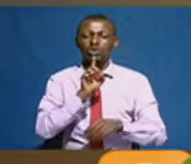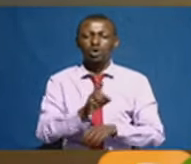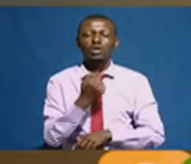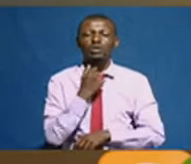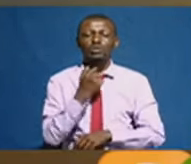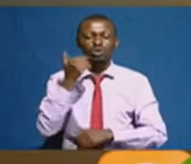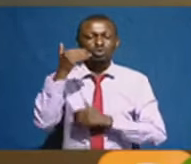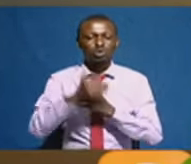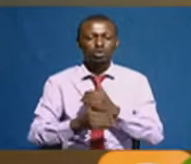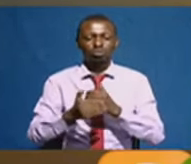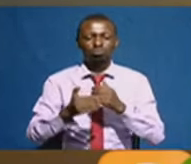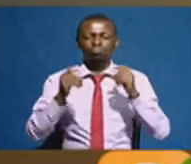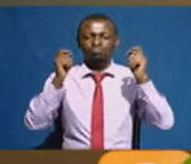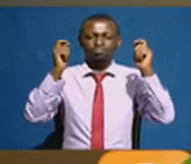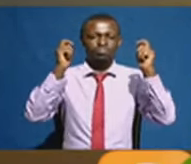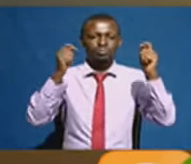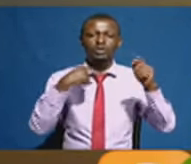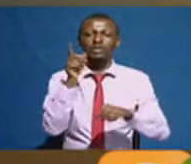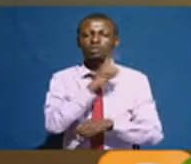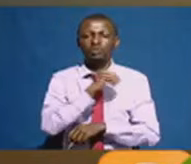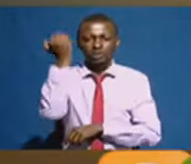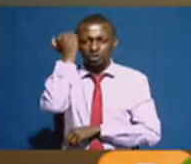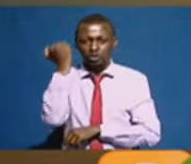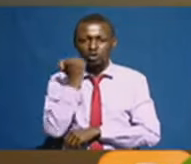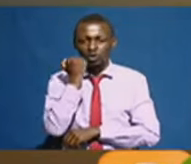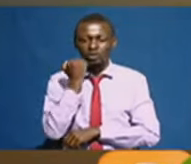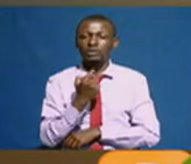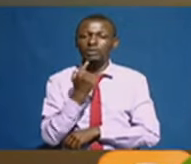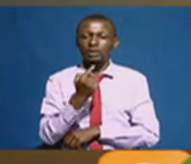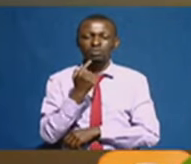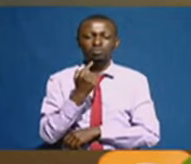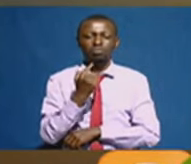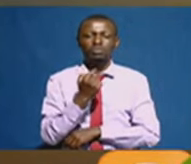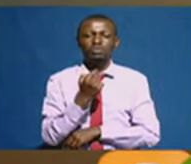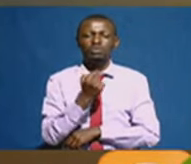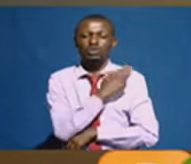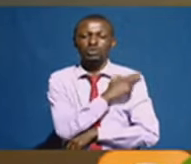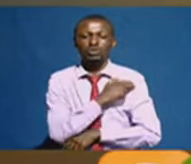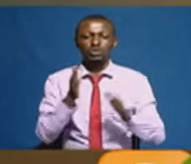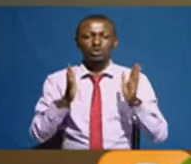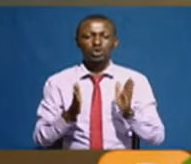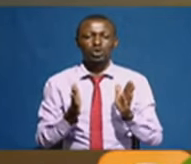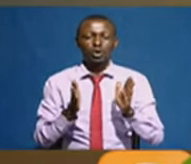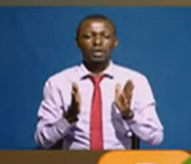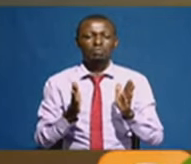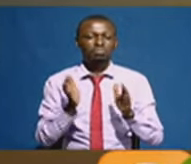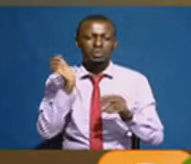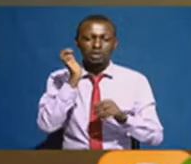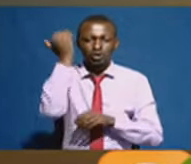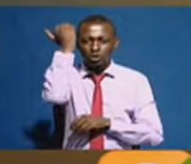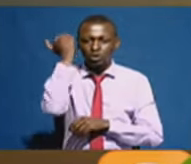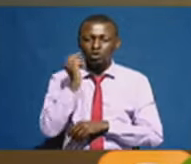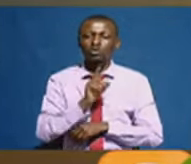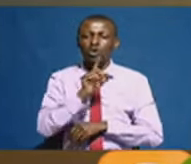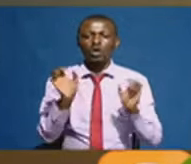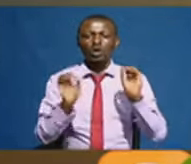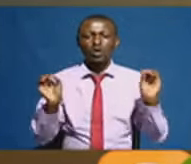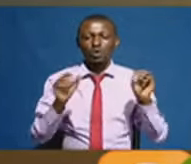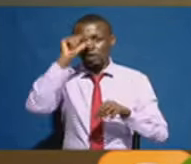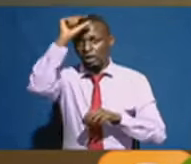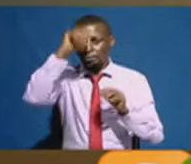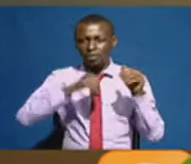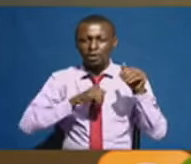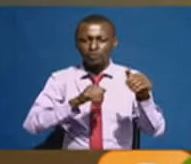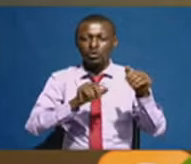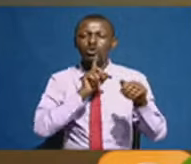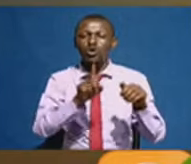the strike. But I remember the doctors said they're not in contempt of any court orders. The government too has not followed orders on the issues. So there's that whole